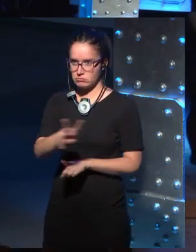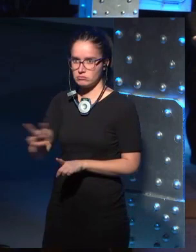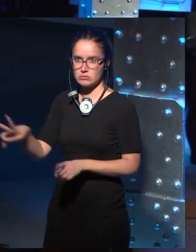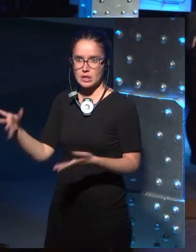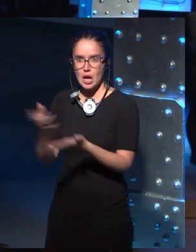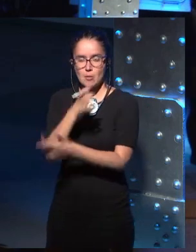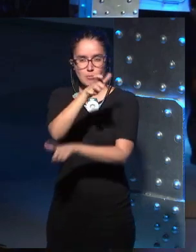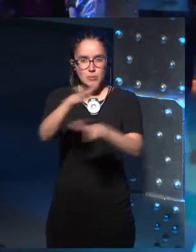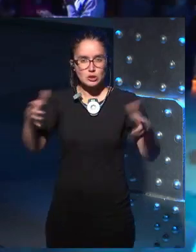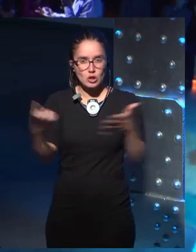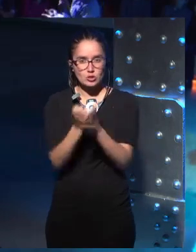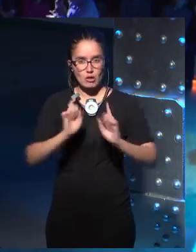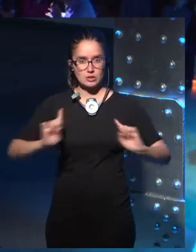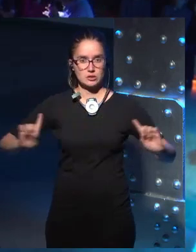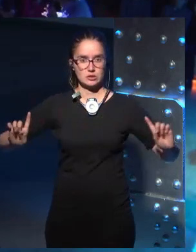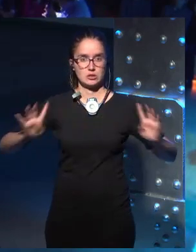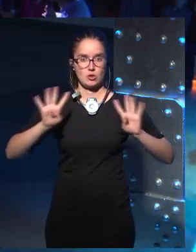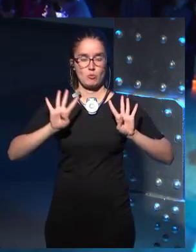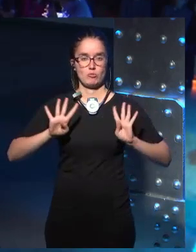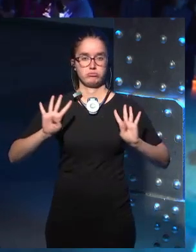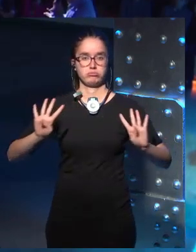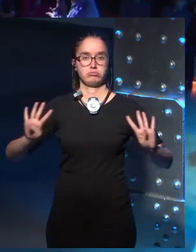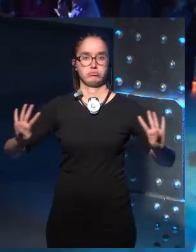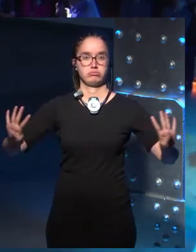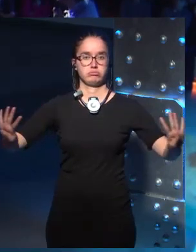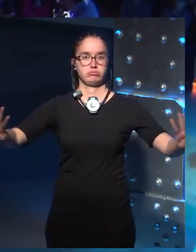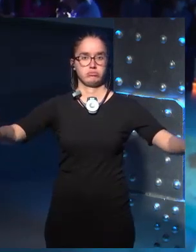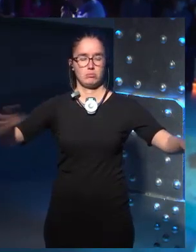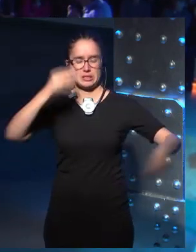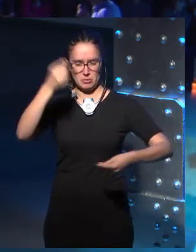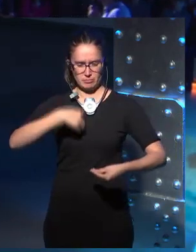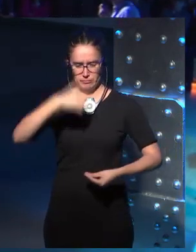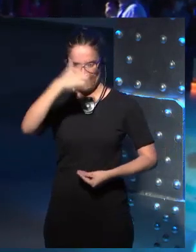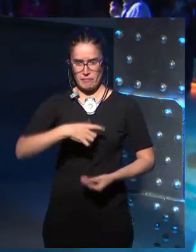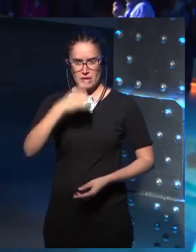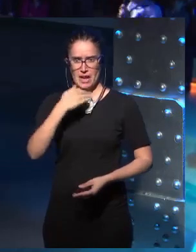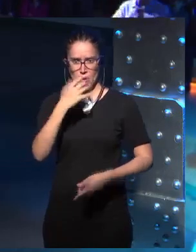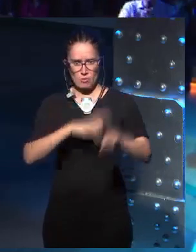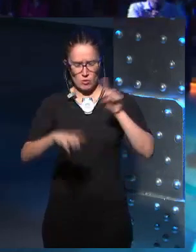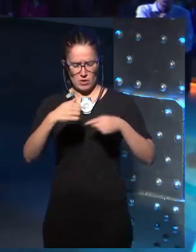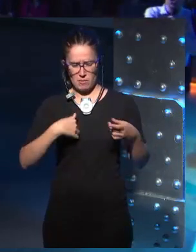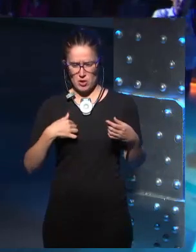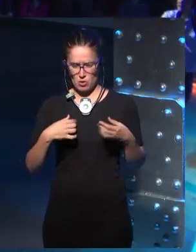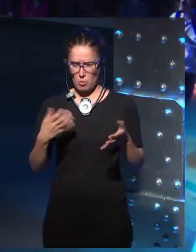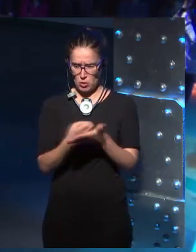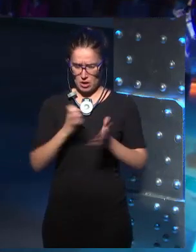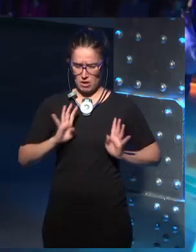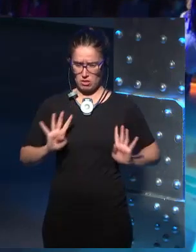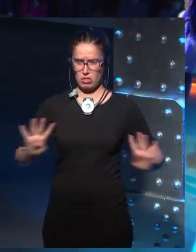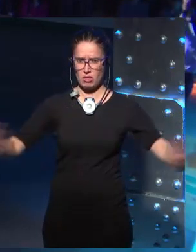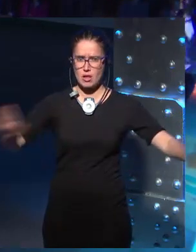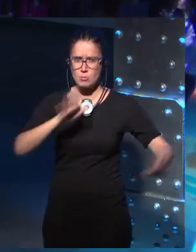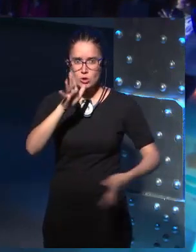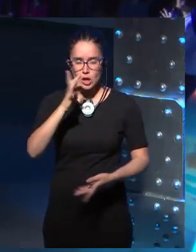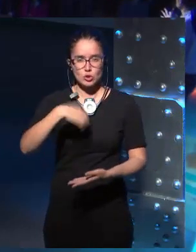moving away from you. You will think there is something special with you, obviously. So, we're in space, we